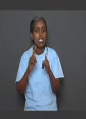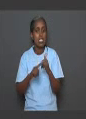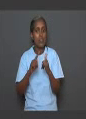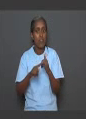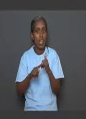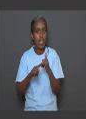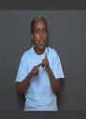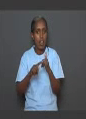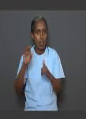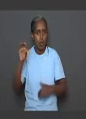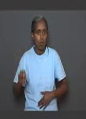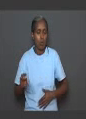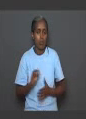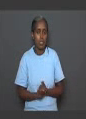column.